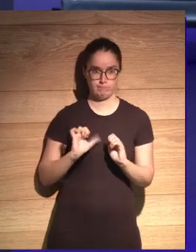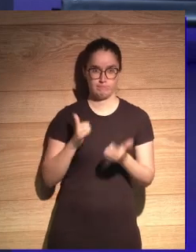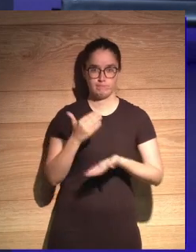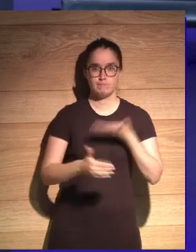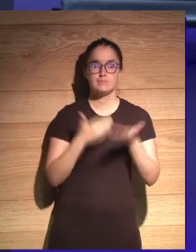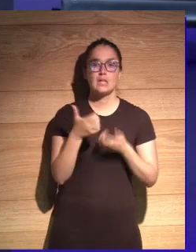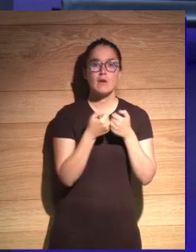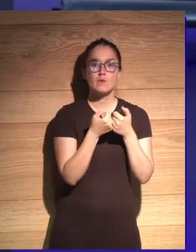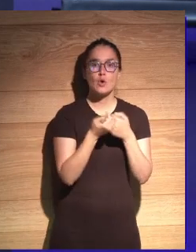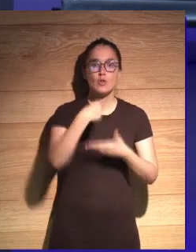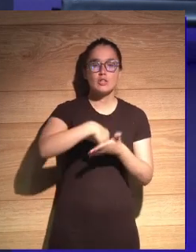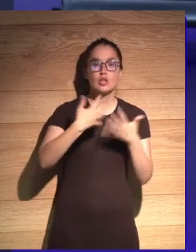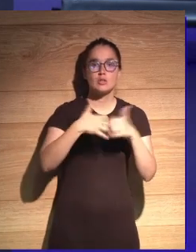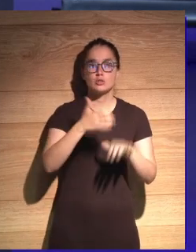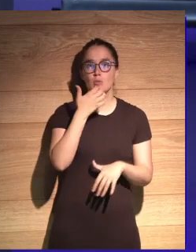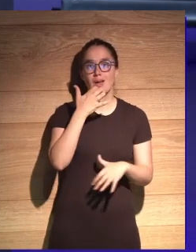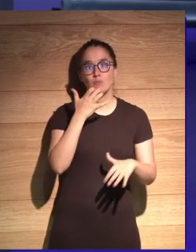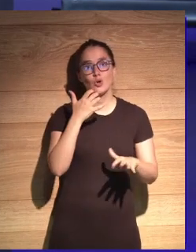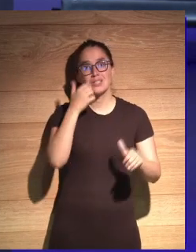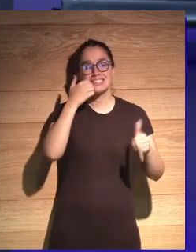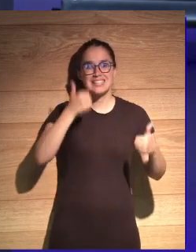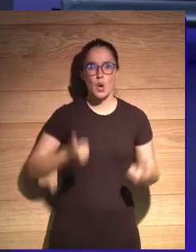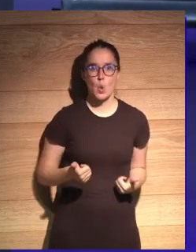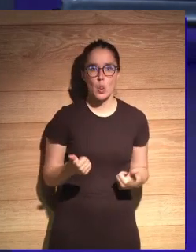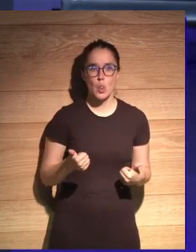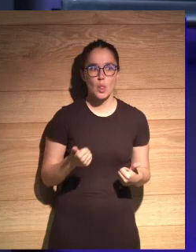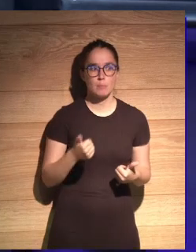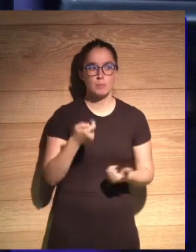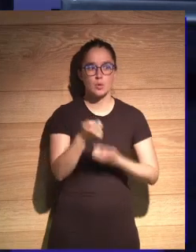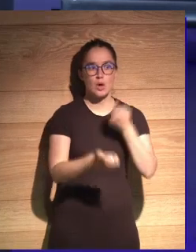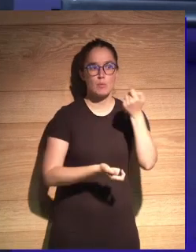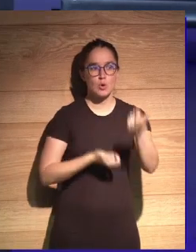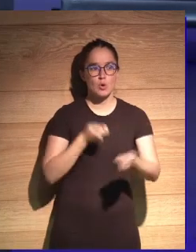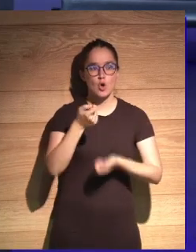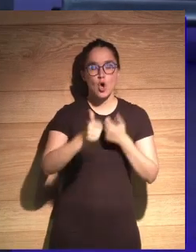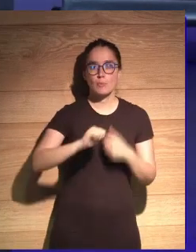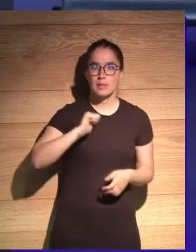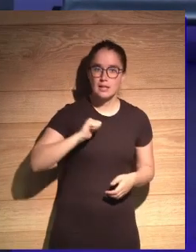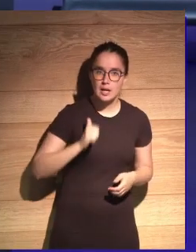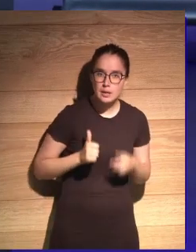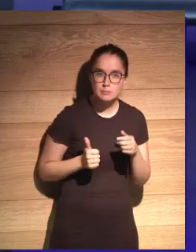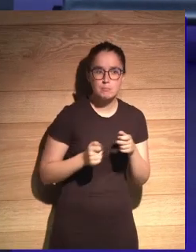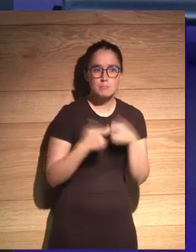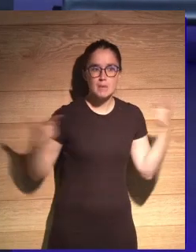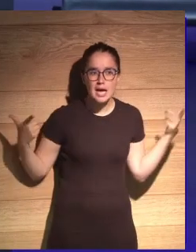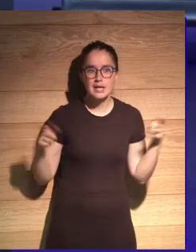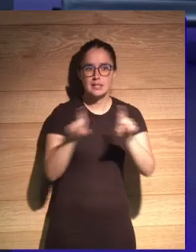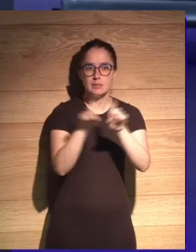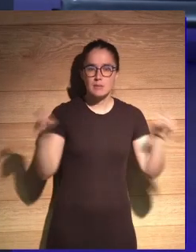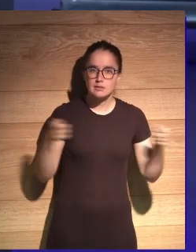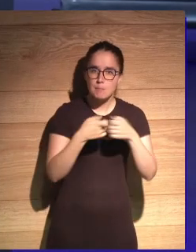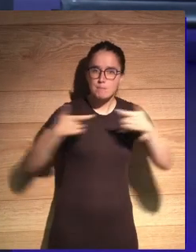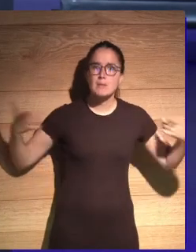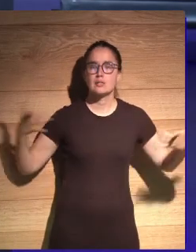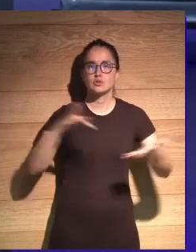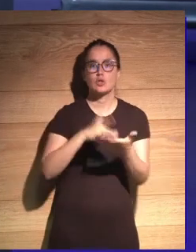and the role that's being played by gaming in the health industry, we can see that there's an